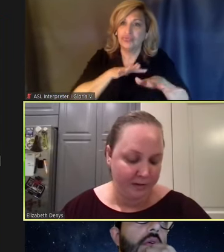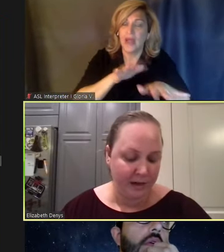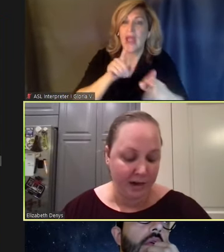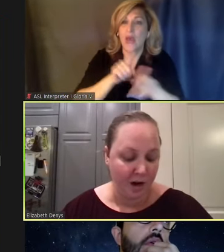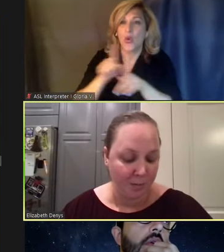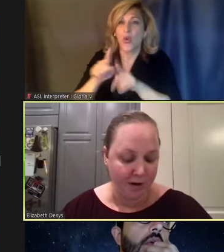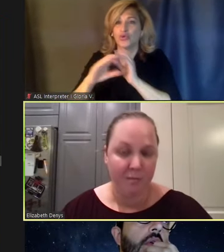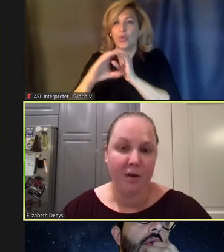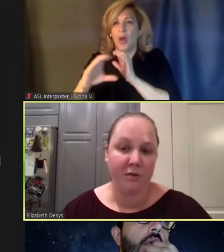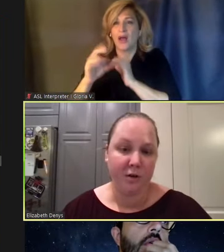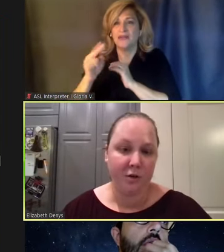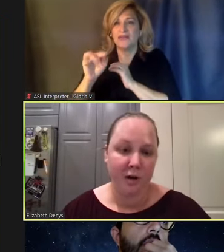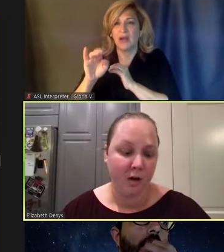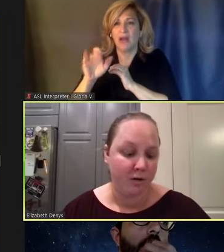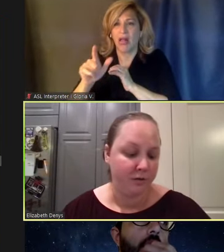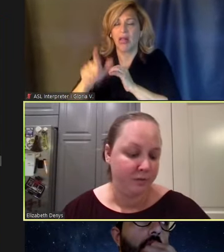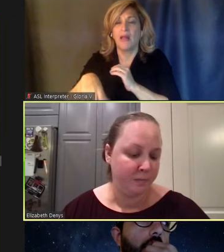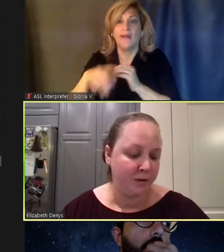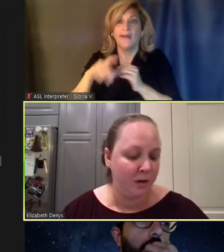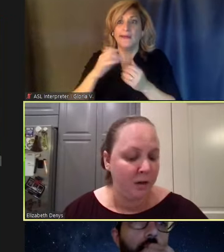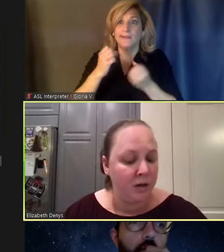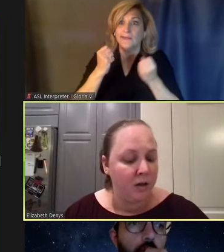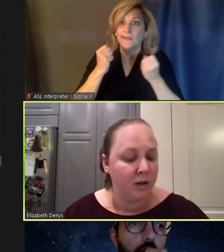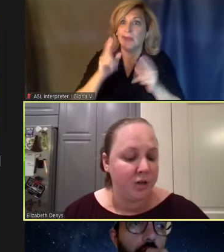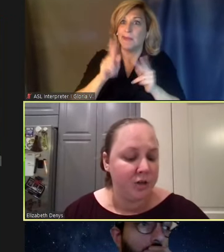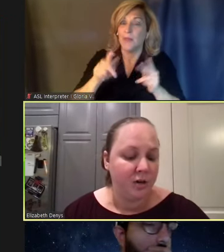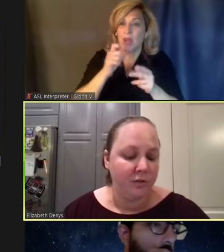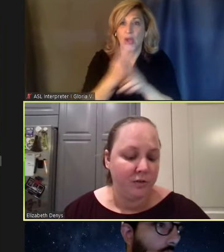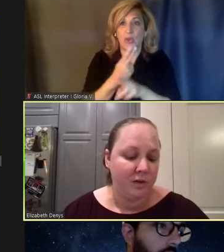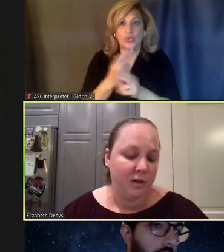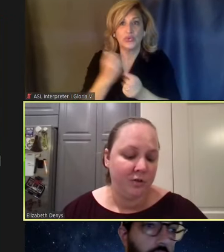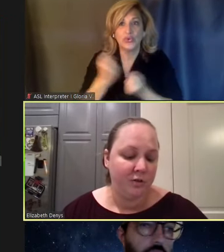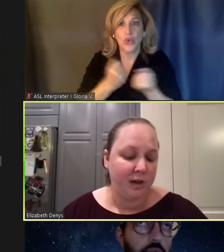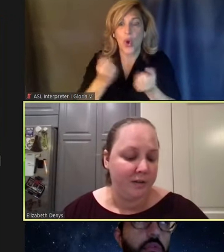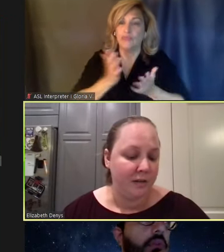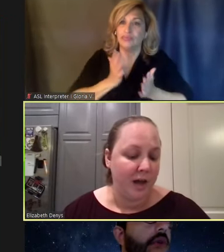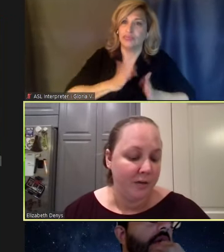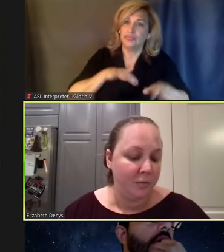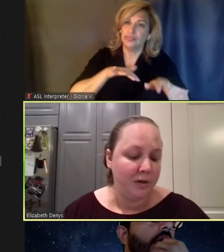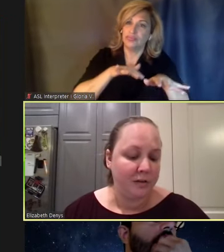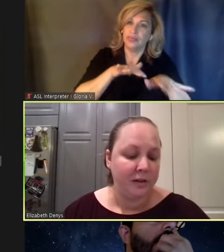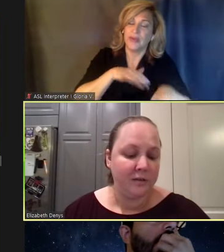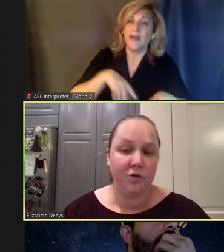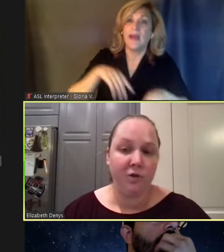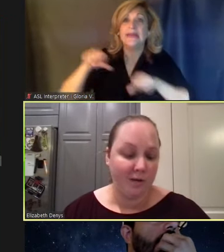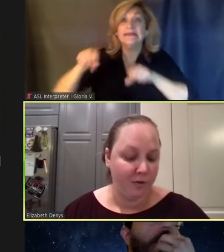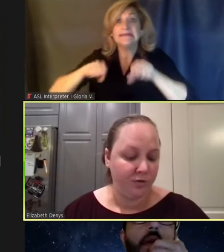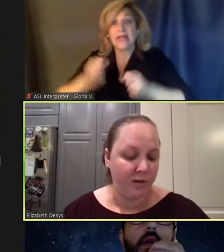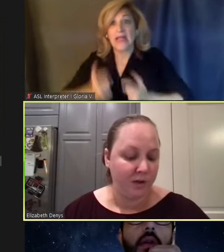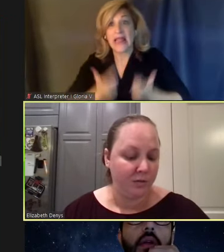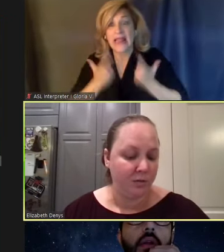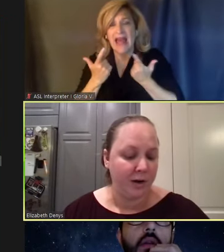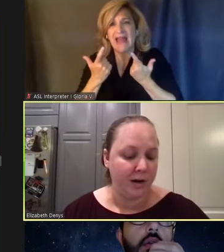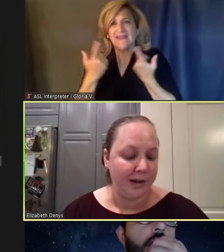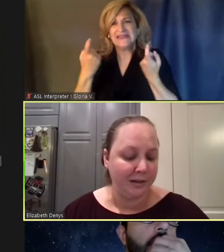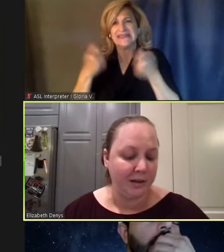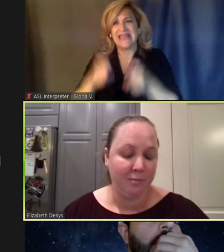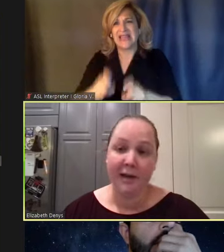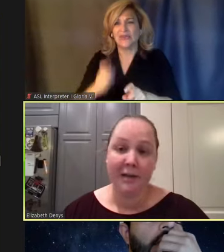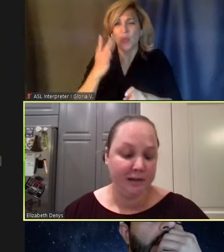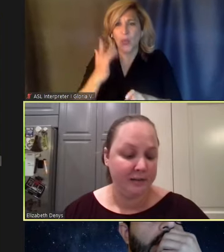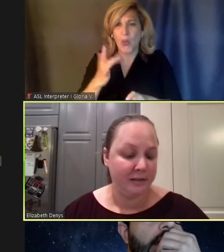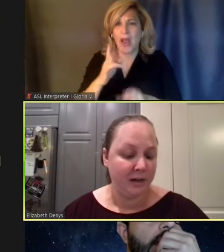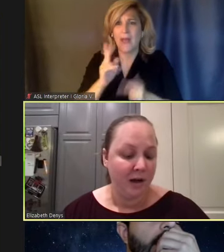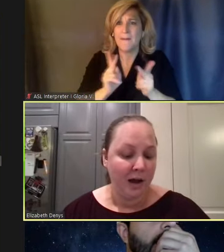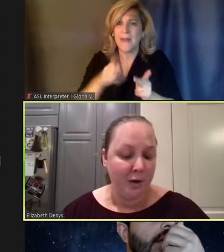public transit can't operate because there are too many cars. Congestion also endangers cyclists' lives because it leads to drivers driving through and idling in